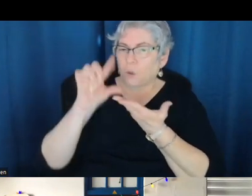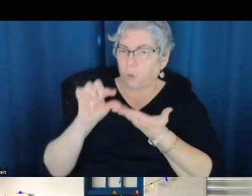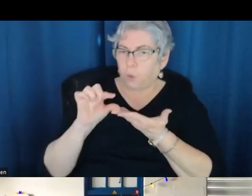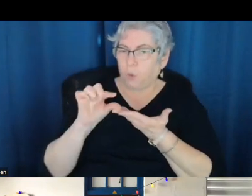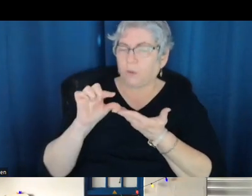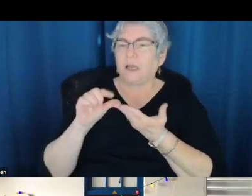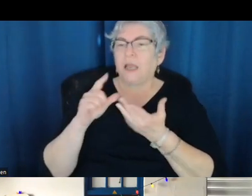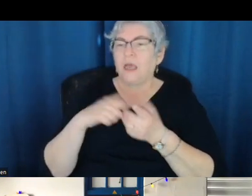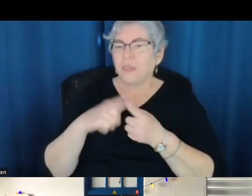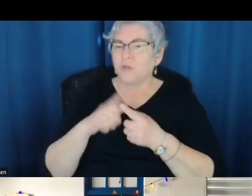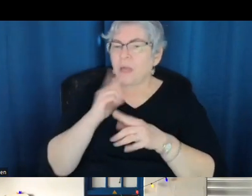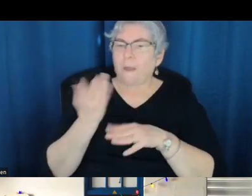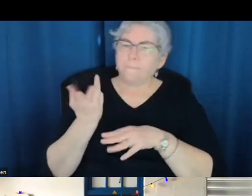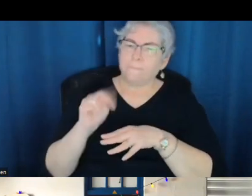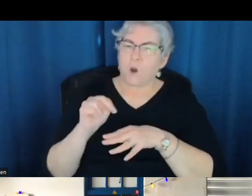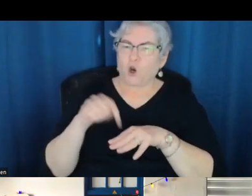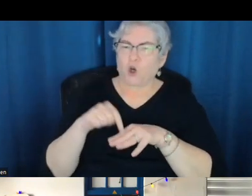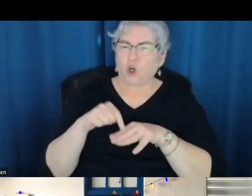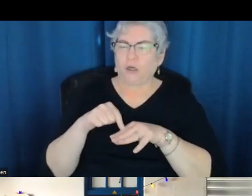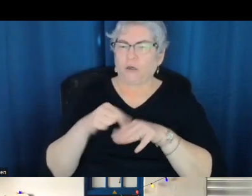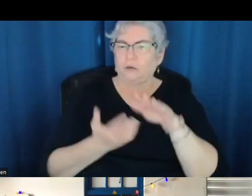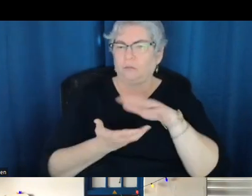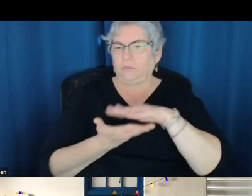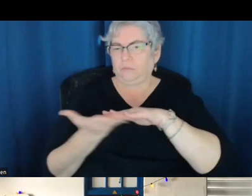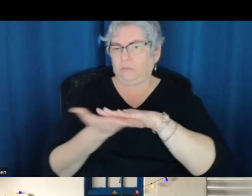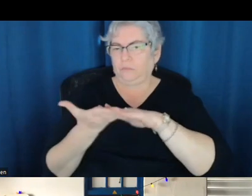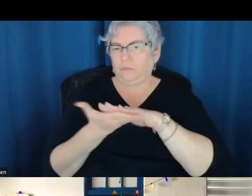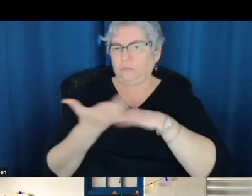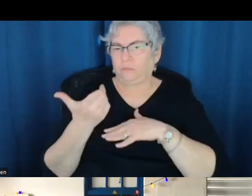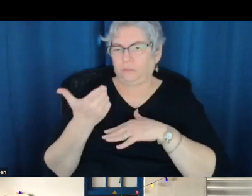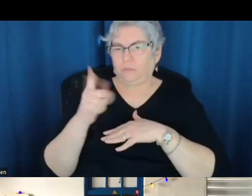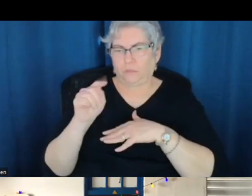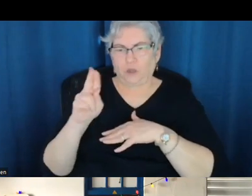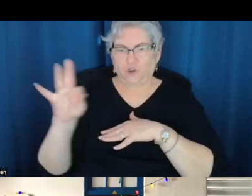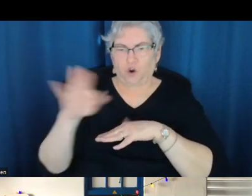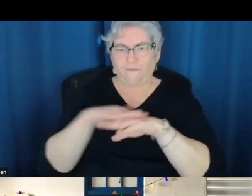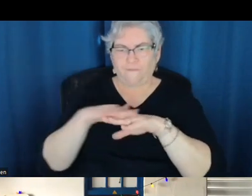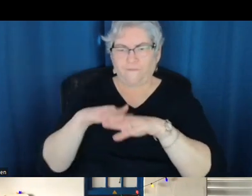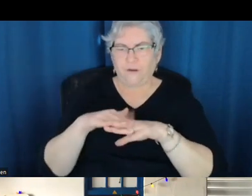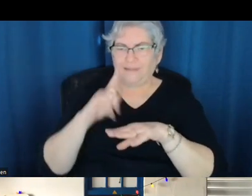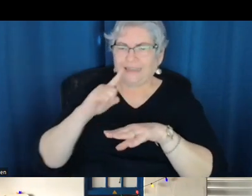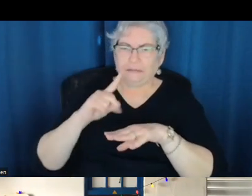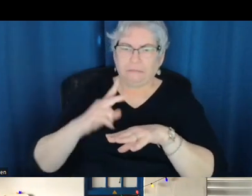setting and really burn the existing turf by that practice of scalping it.